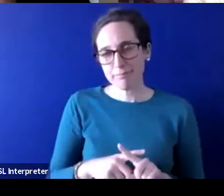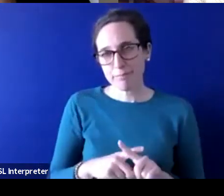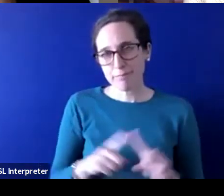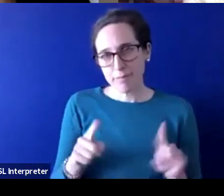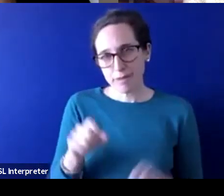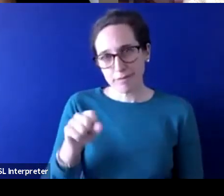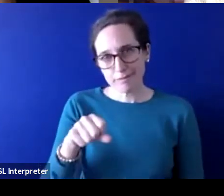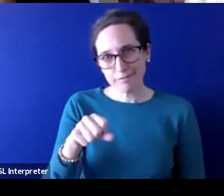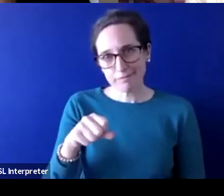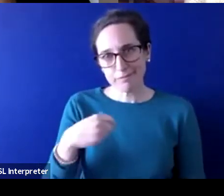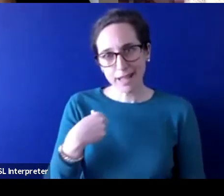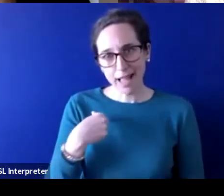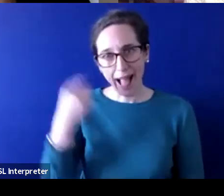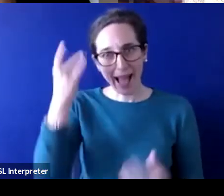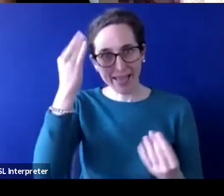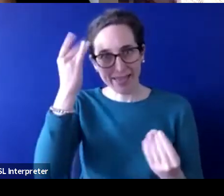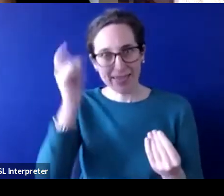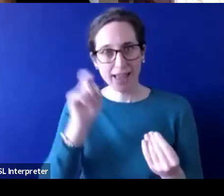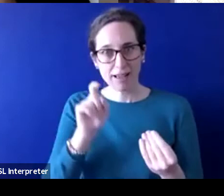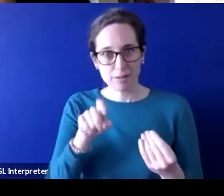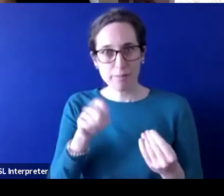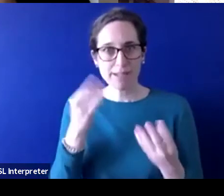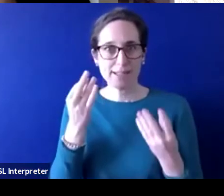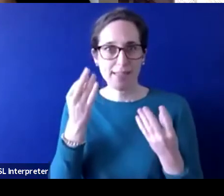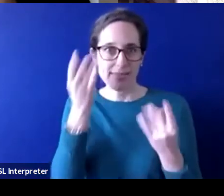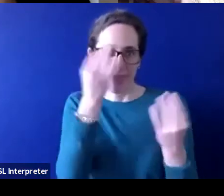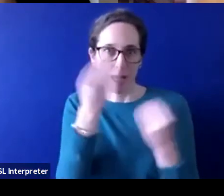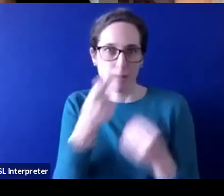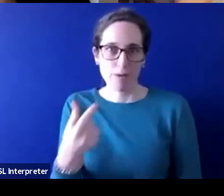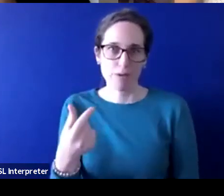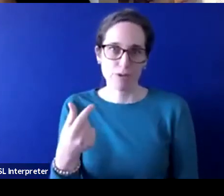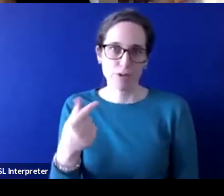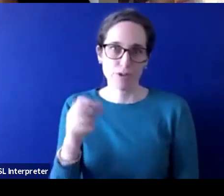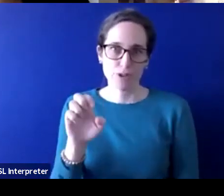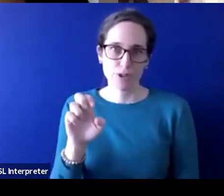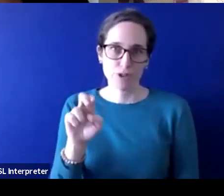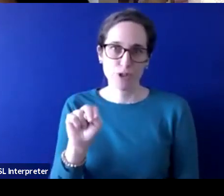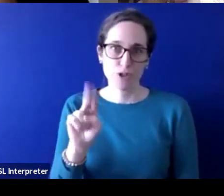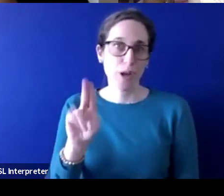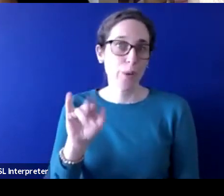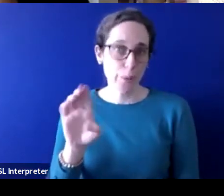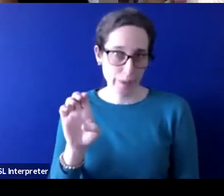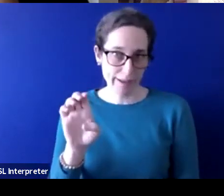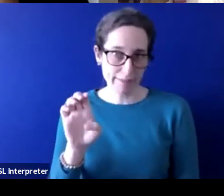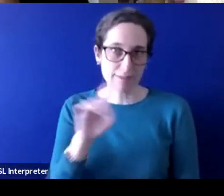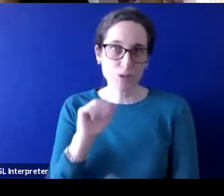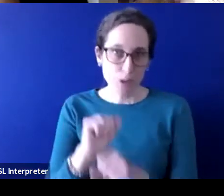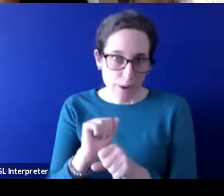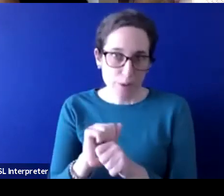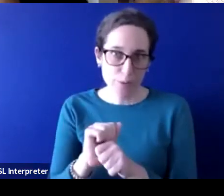we need to work on genuine representation as well as like getting more representation out there, because